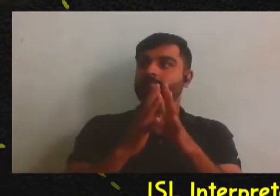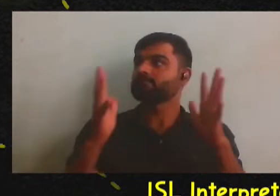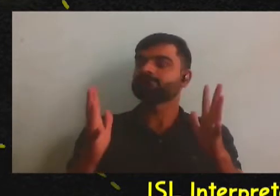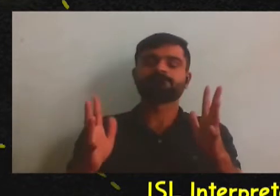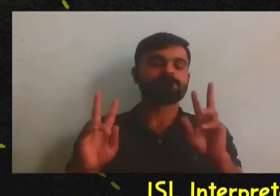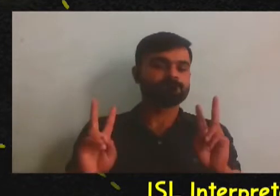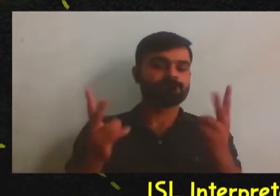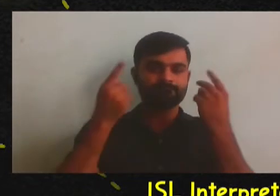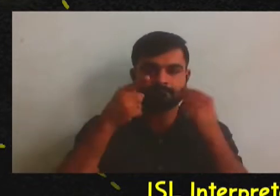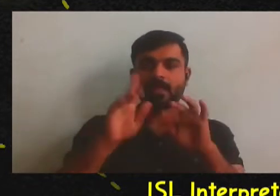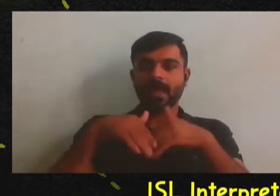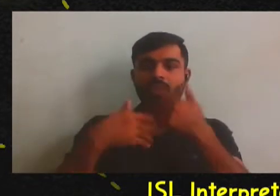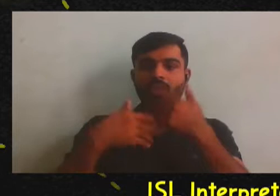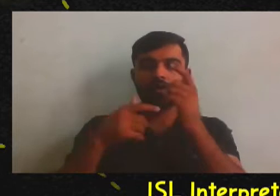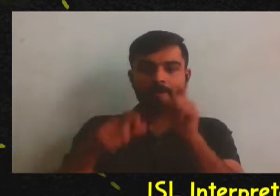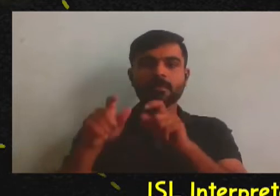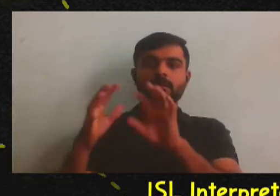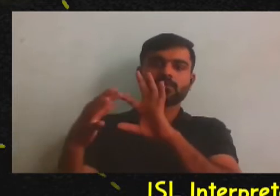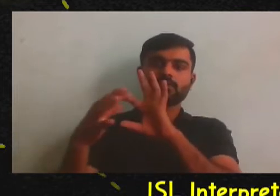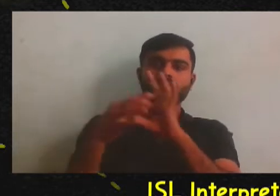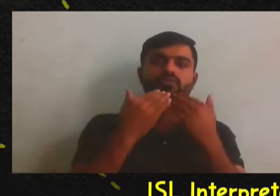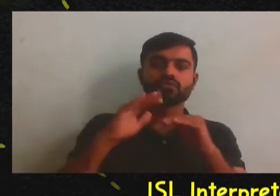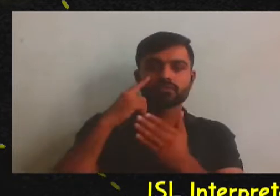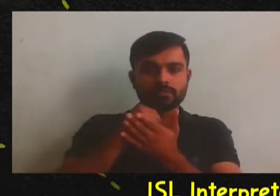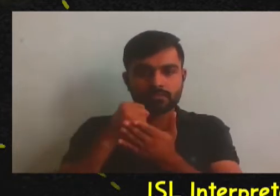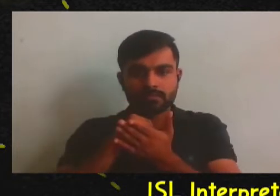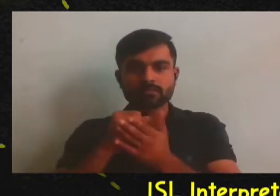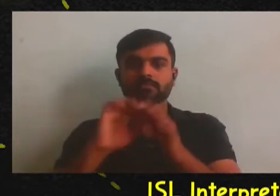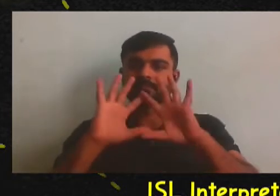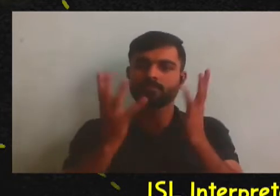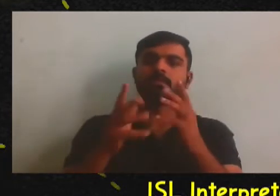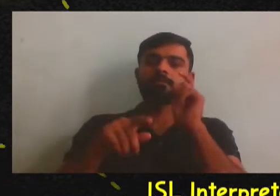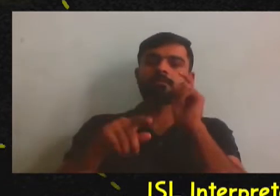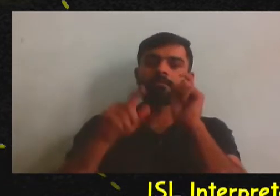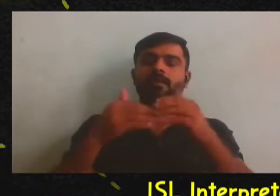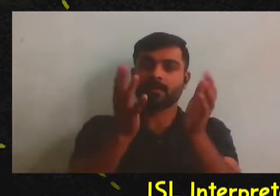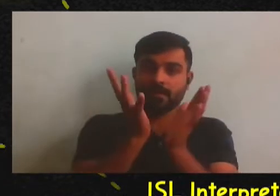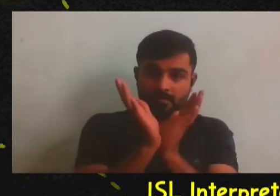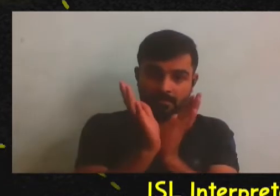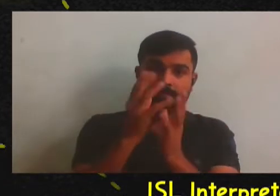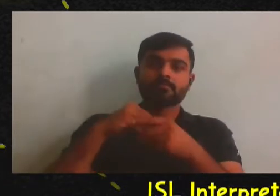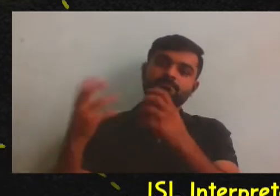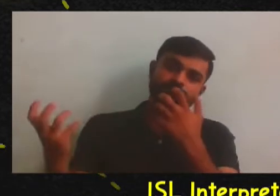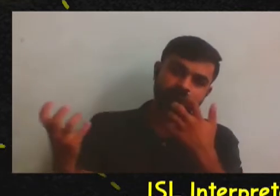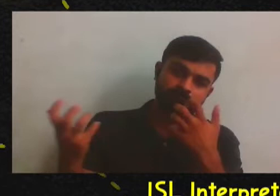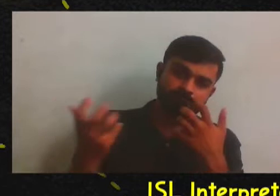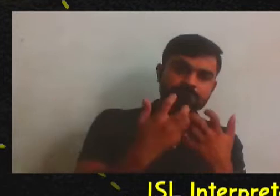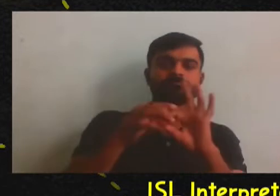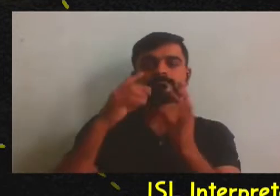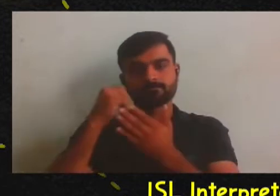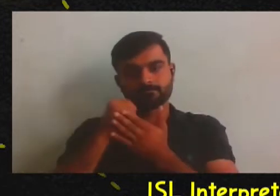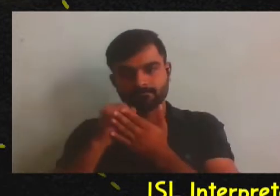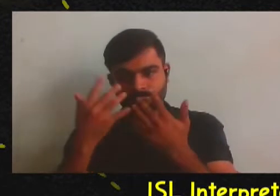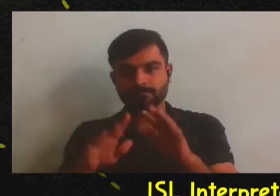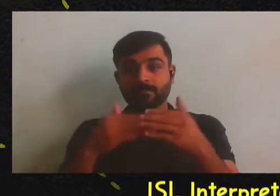disjuncture between how that is understood and practiced in the tech world and how in a community intervention space you practice it, where